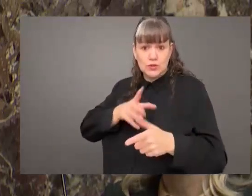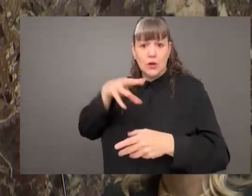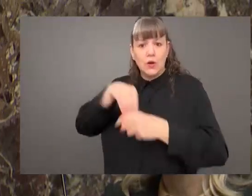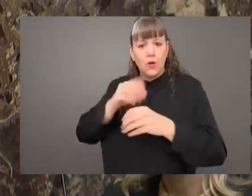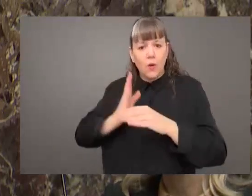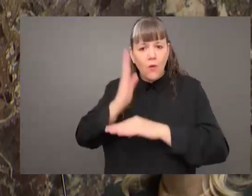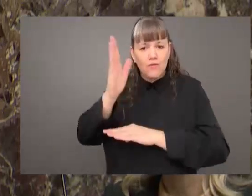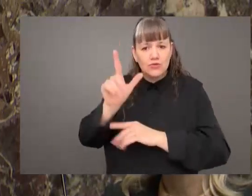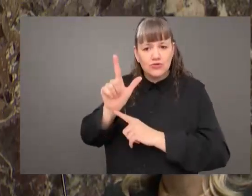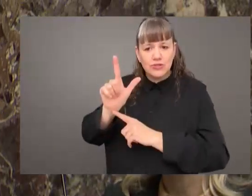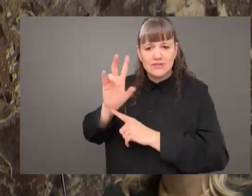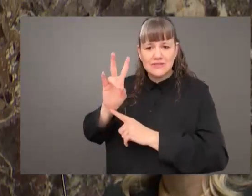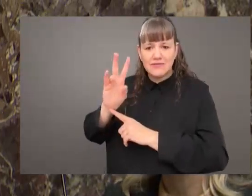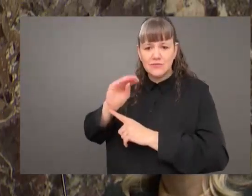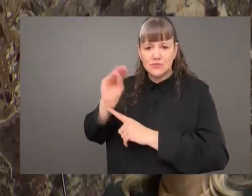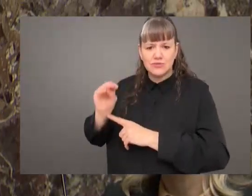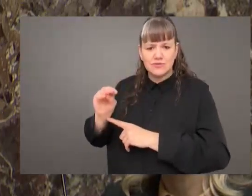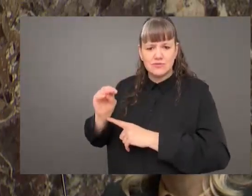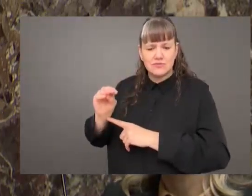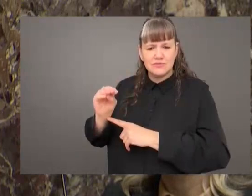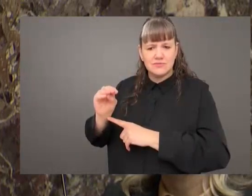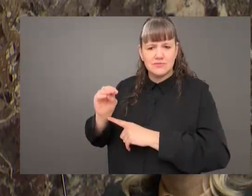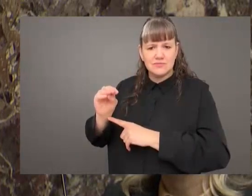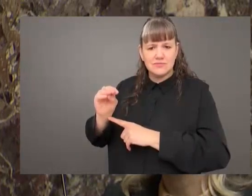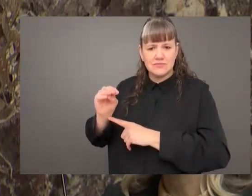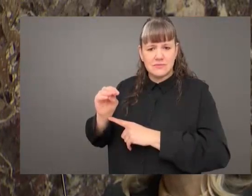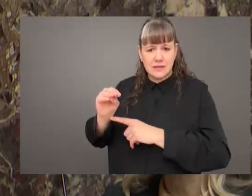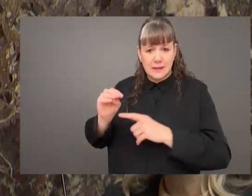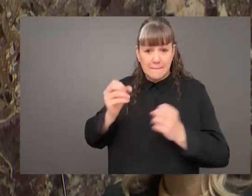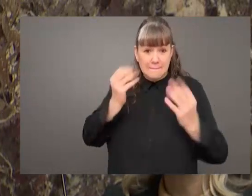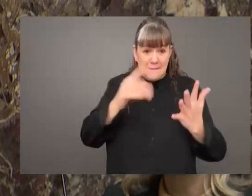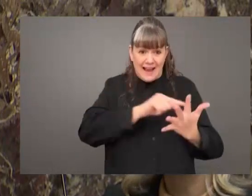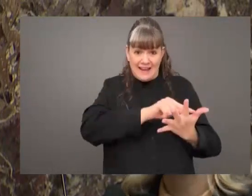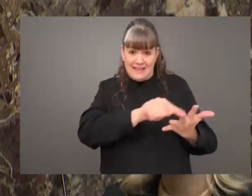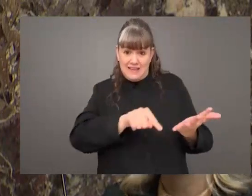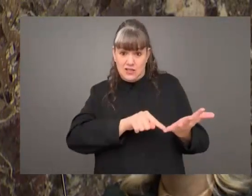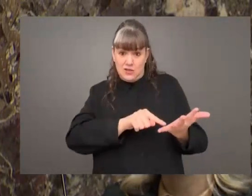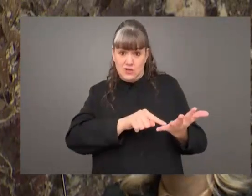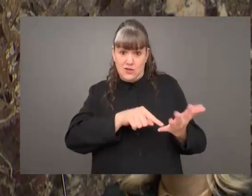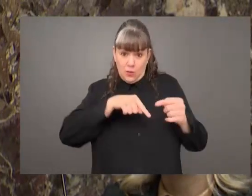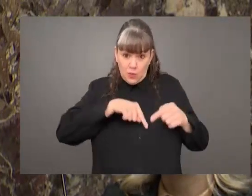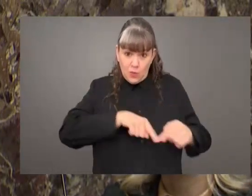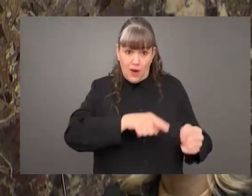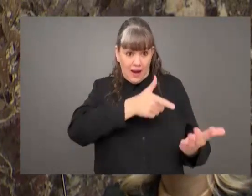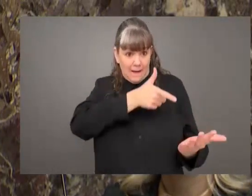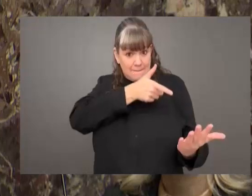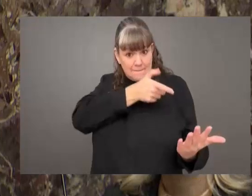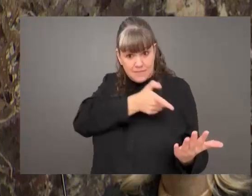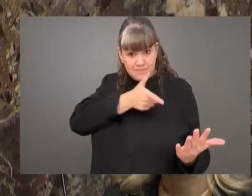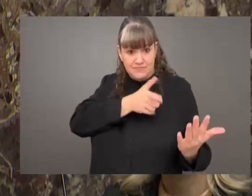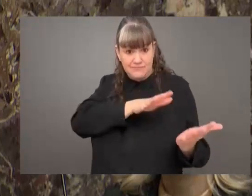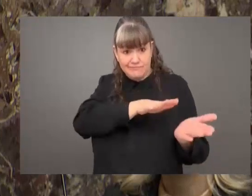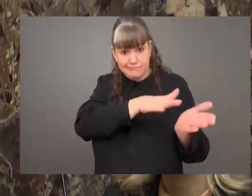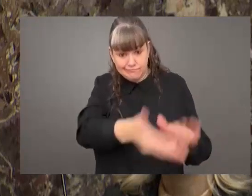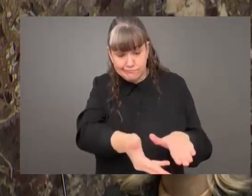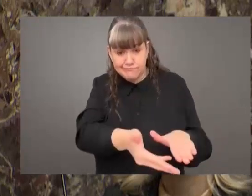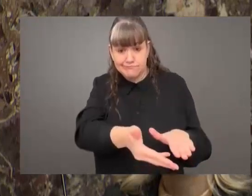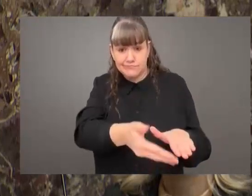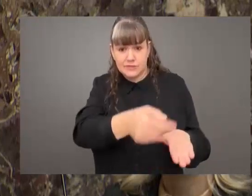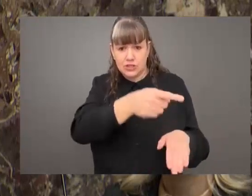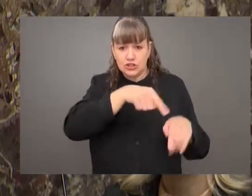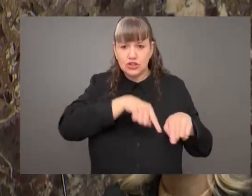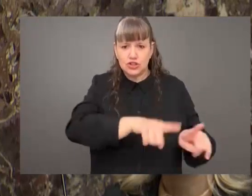were preventable. Peer-assisted care teams have had a demonstrable impact in the communities where they